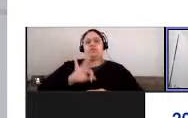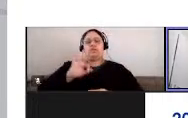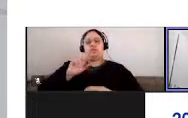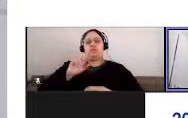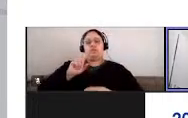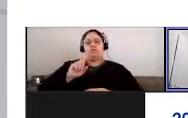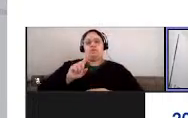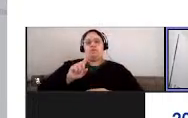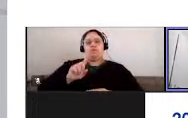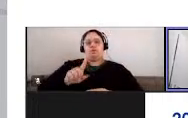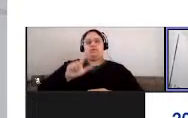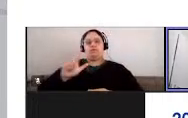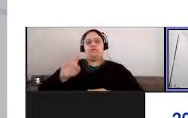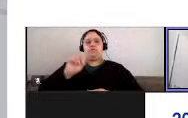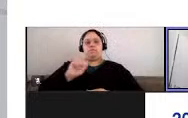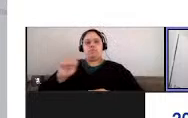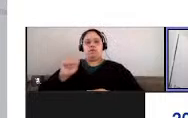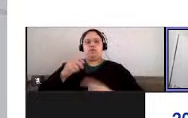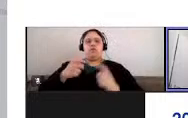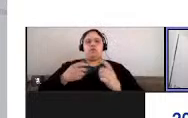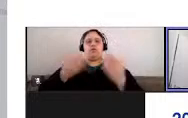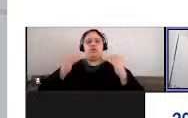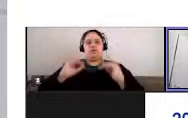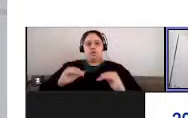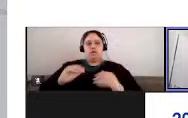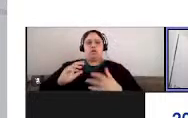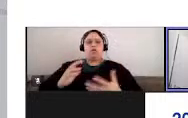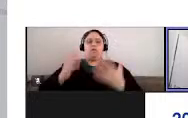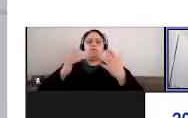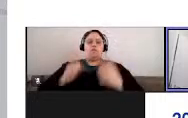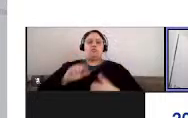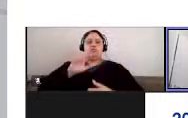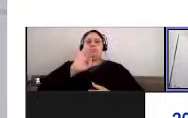317 million out of adjusted estimate of